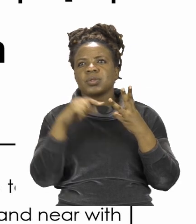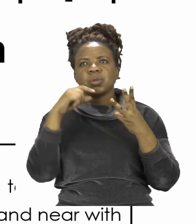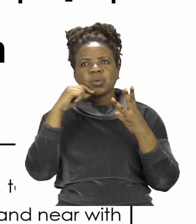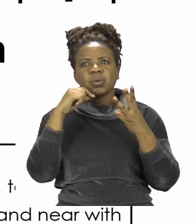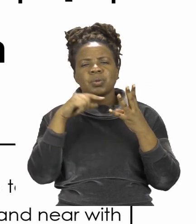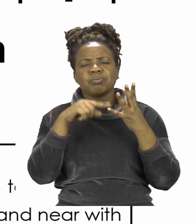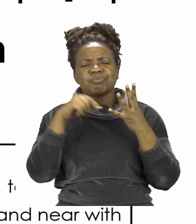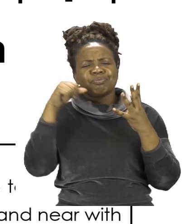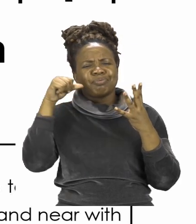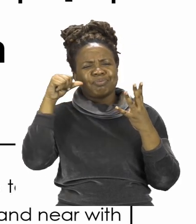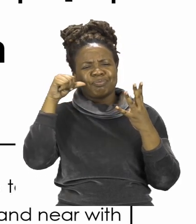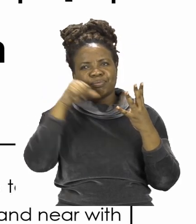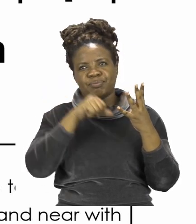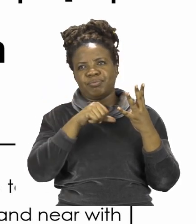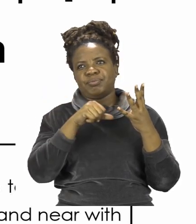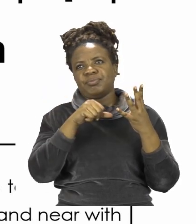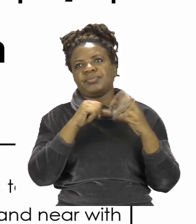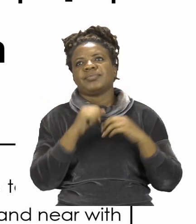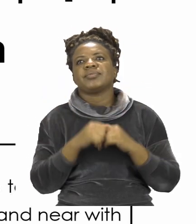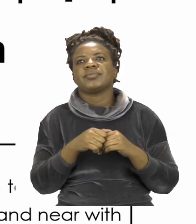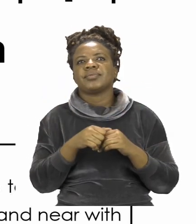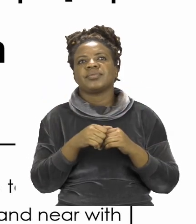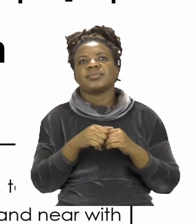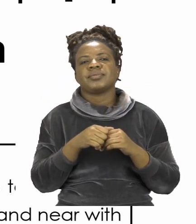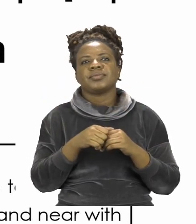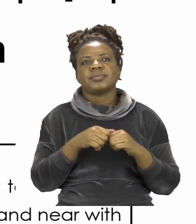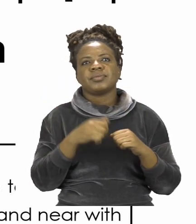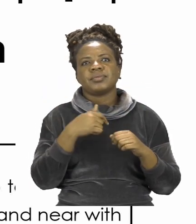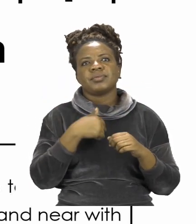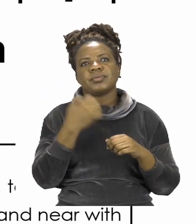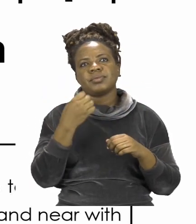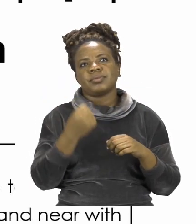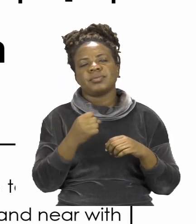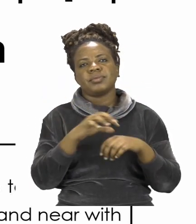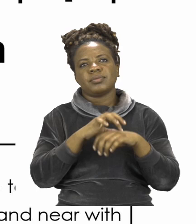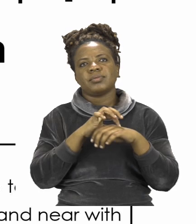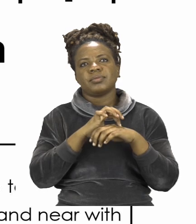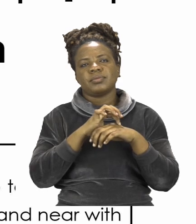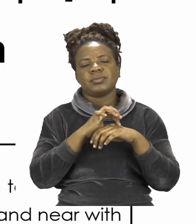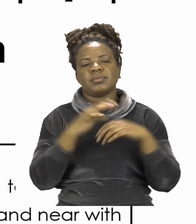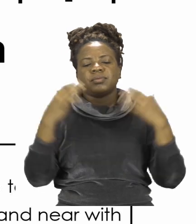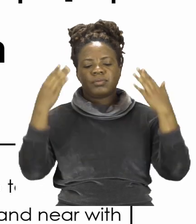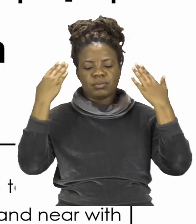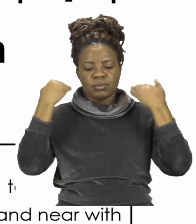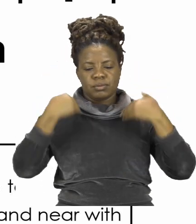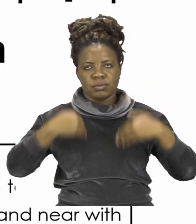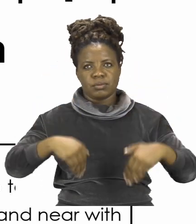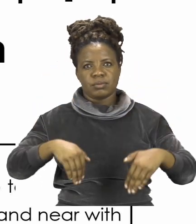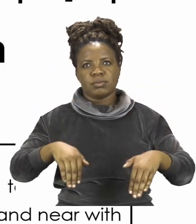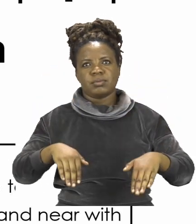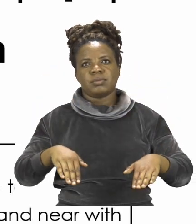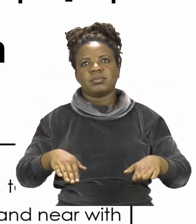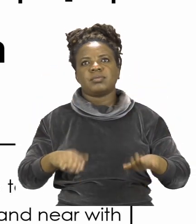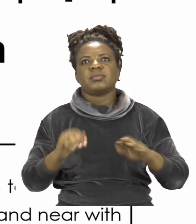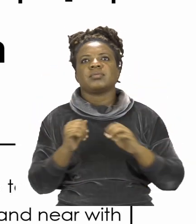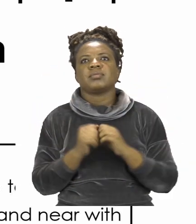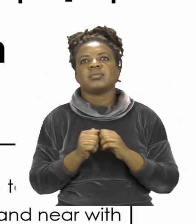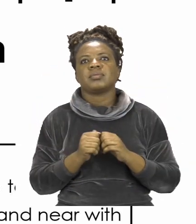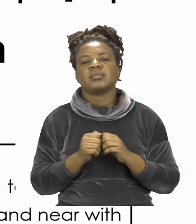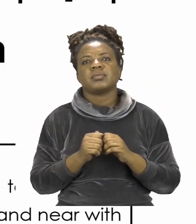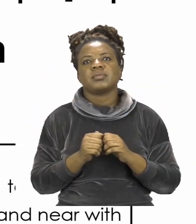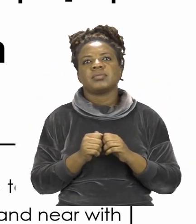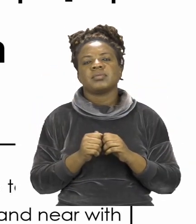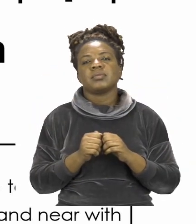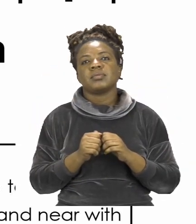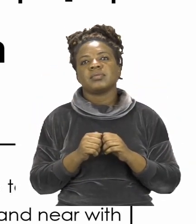salty, or bitter. I have a skin all over